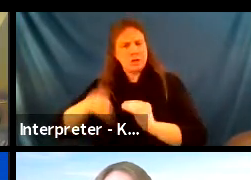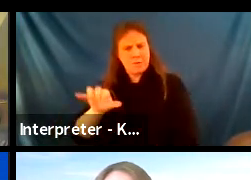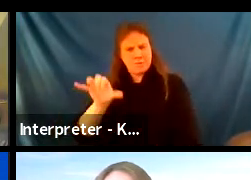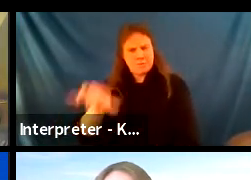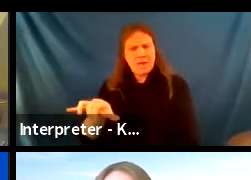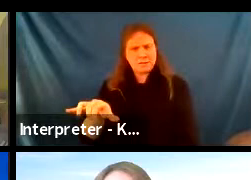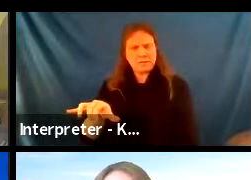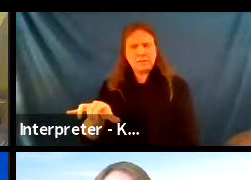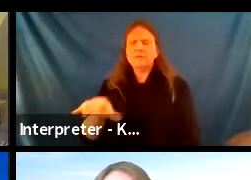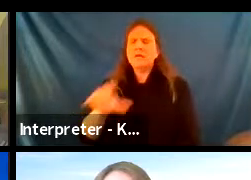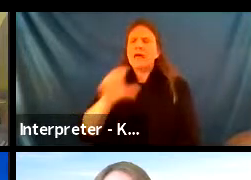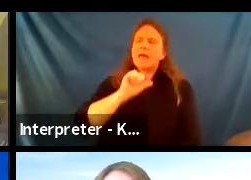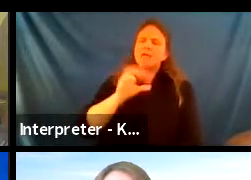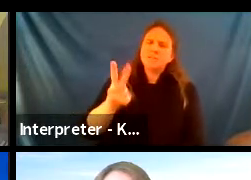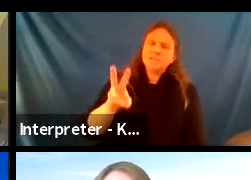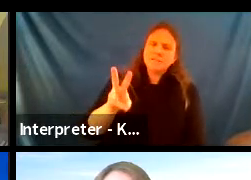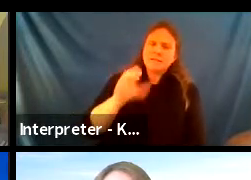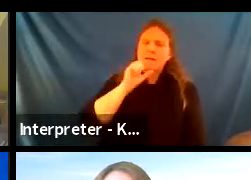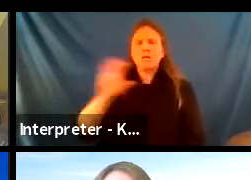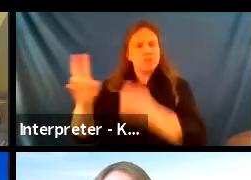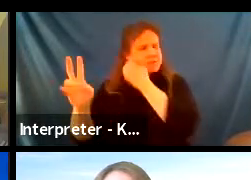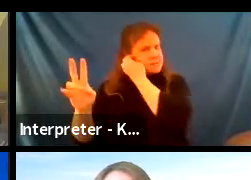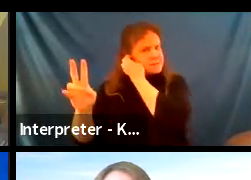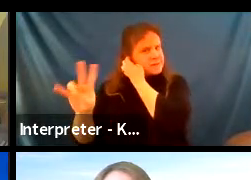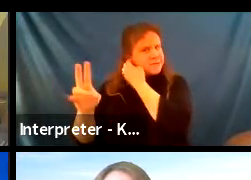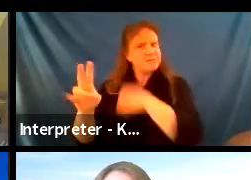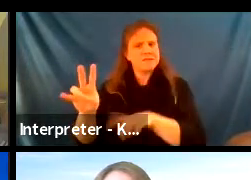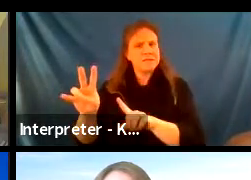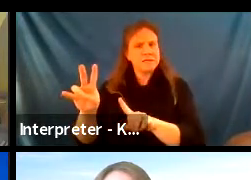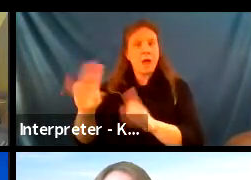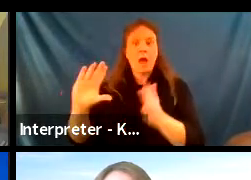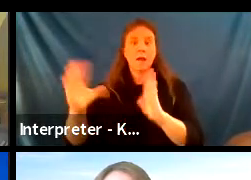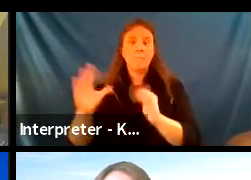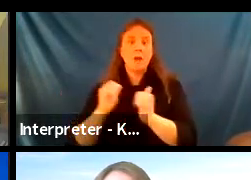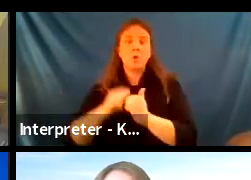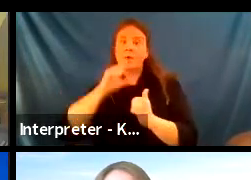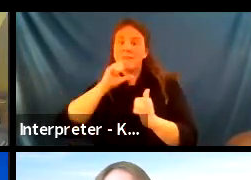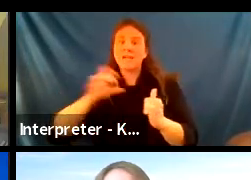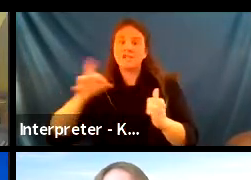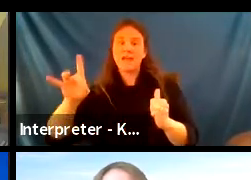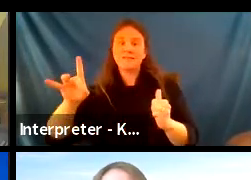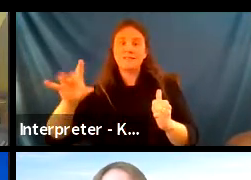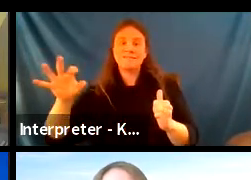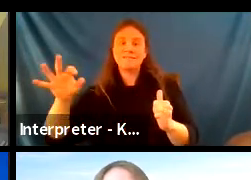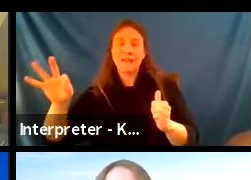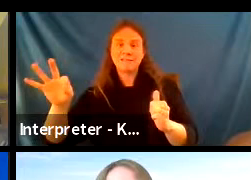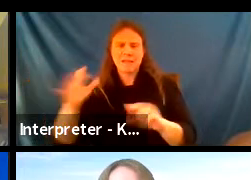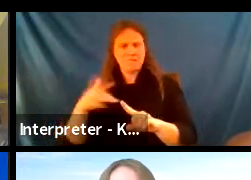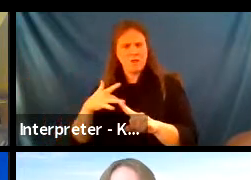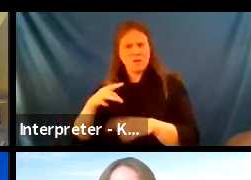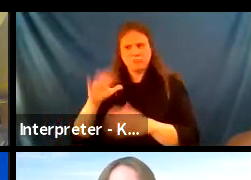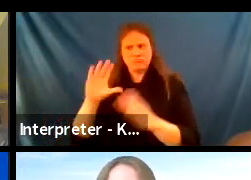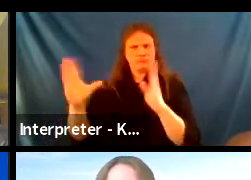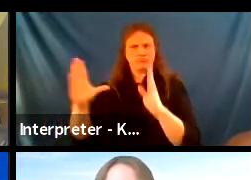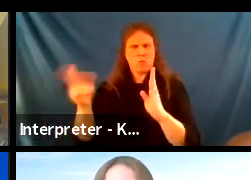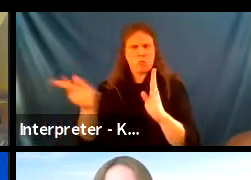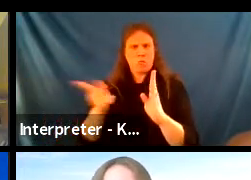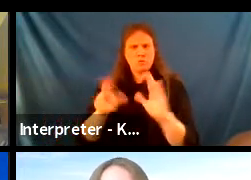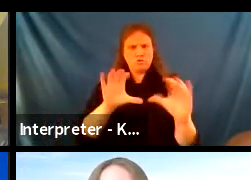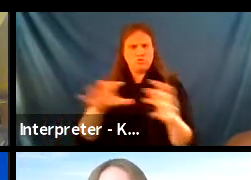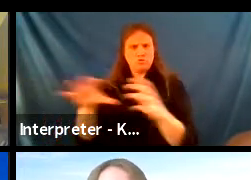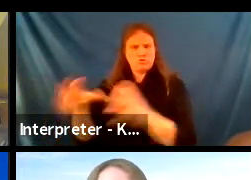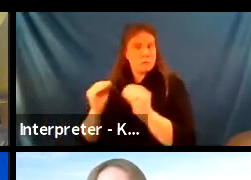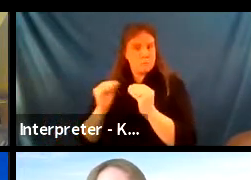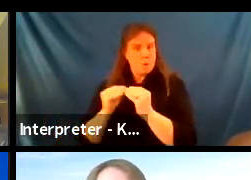a 16 or 17-year-old is that different from an 18 or 19-year-old. And again, the overall benefit seemed to outweigh